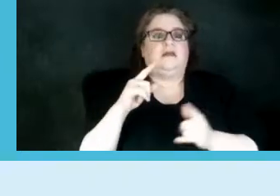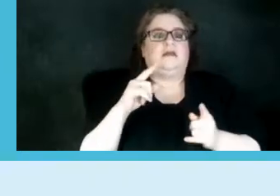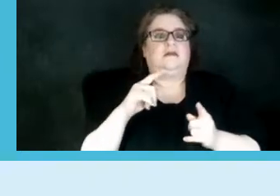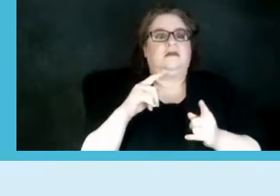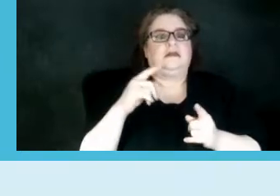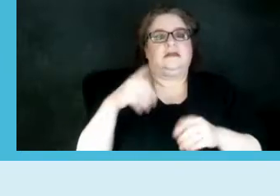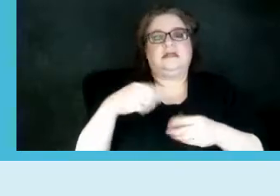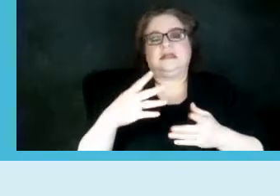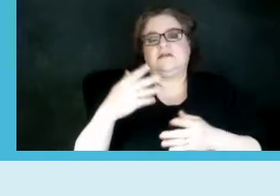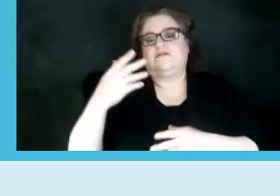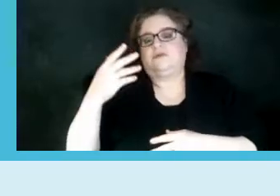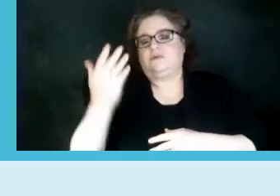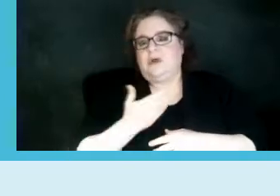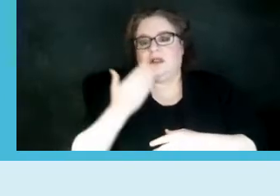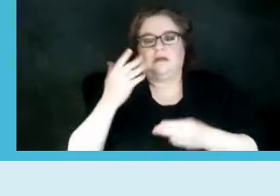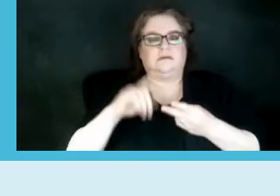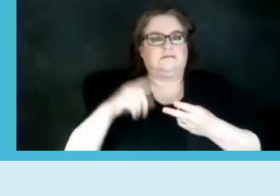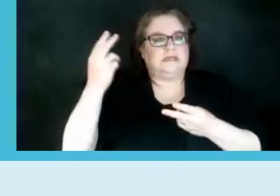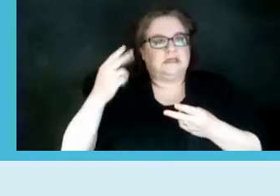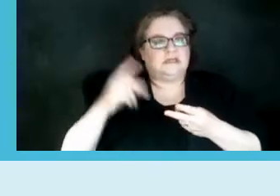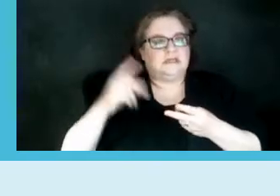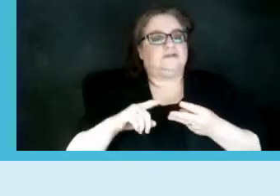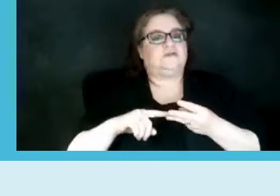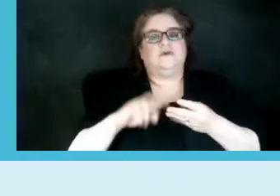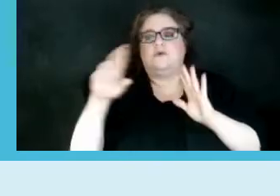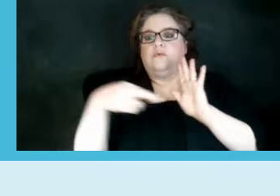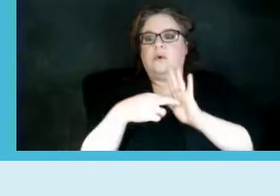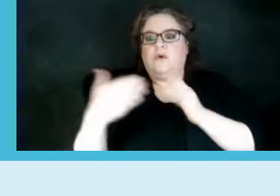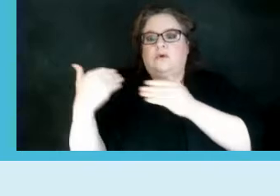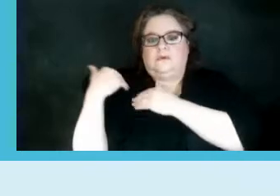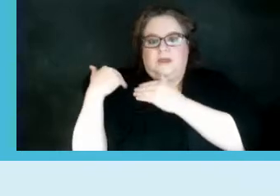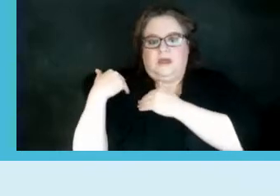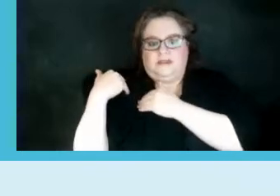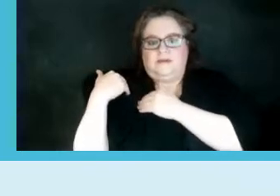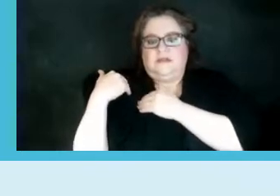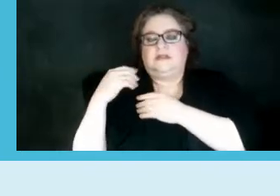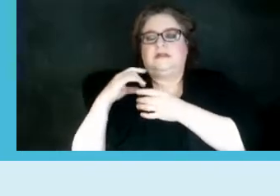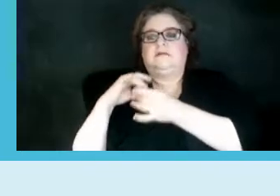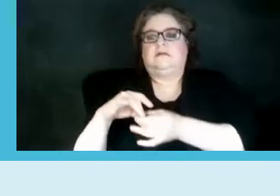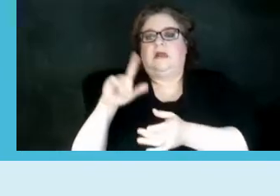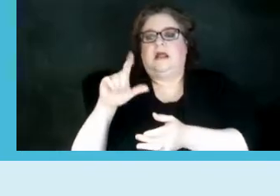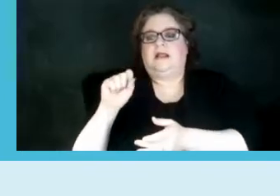some history of LSCs, the responsibility and role of LSC members,